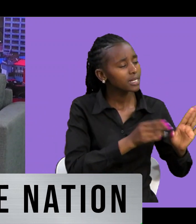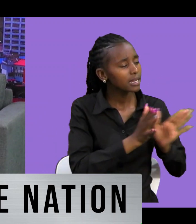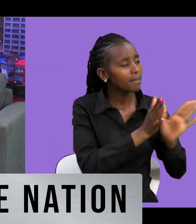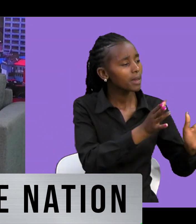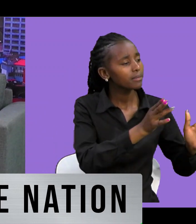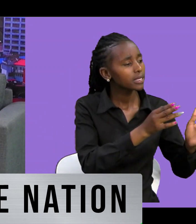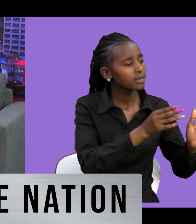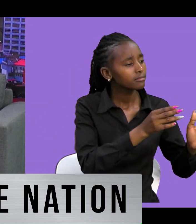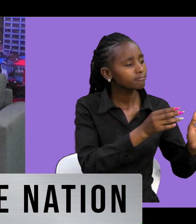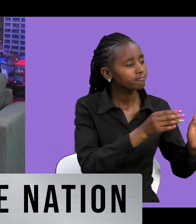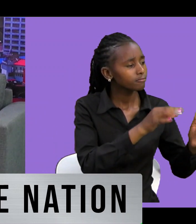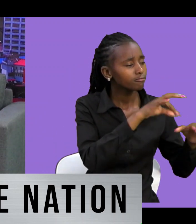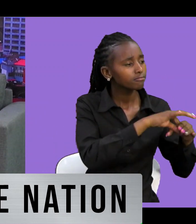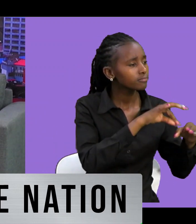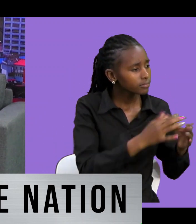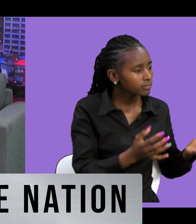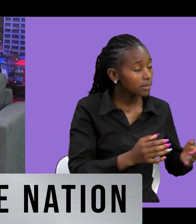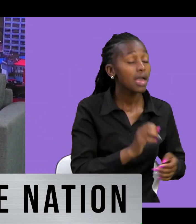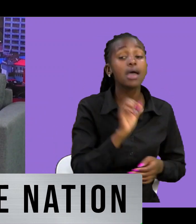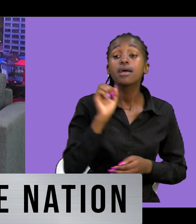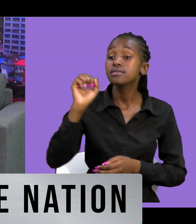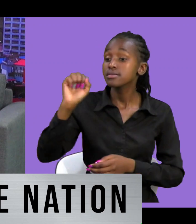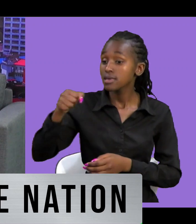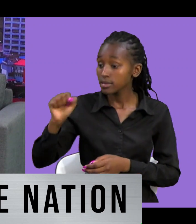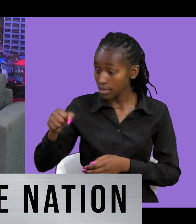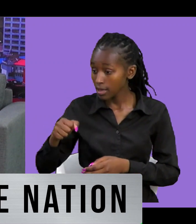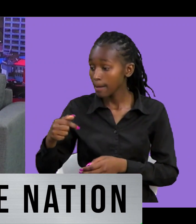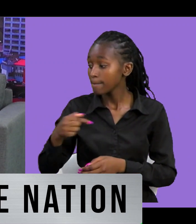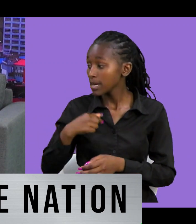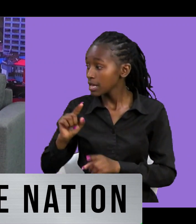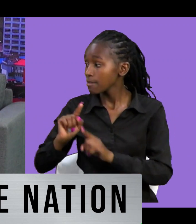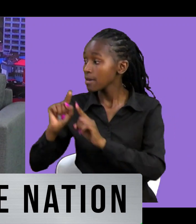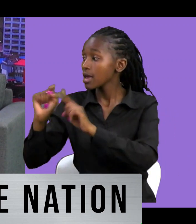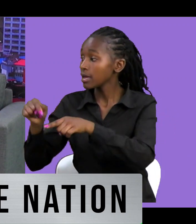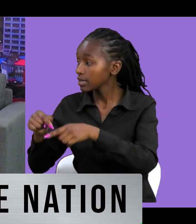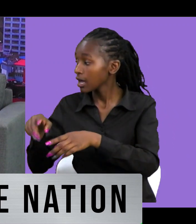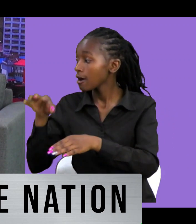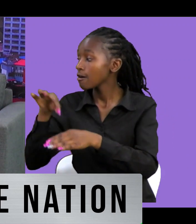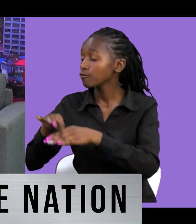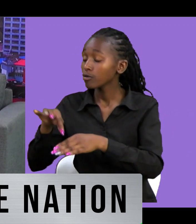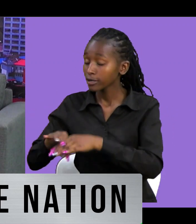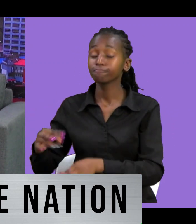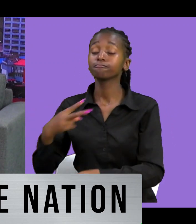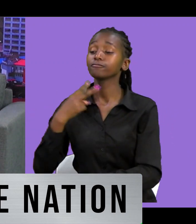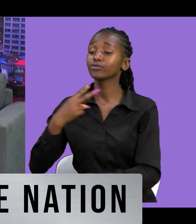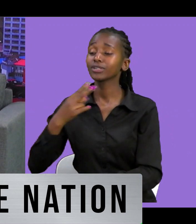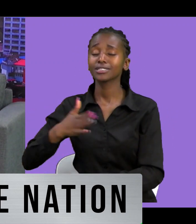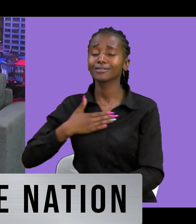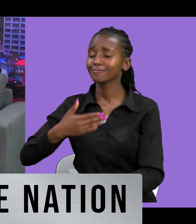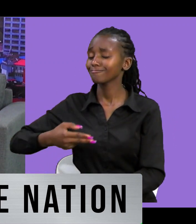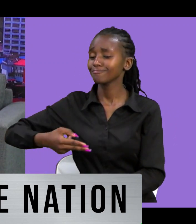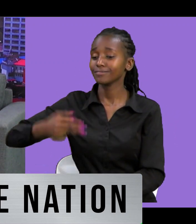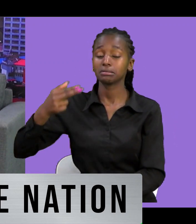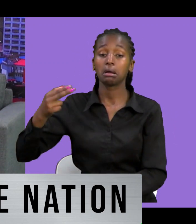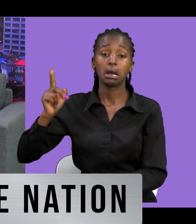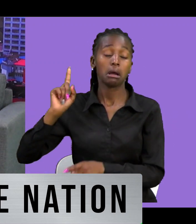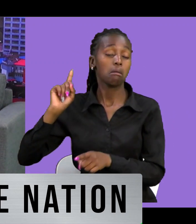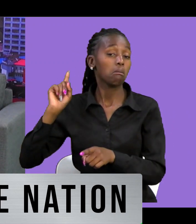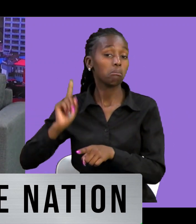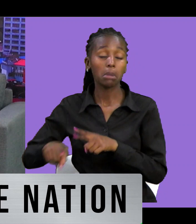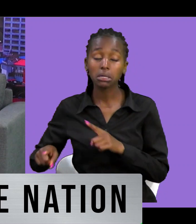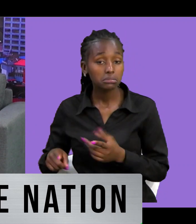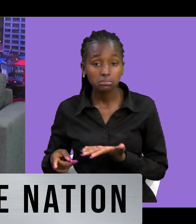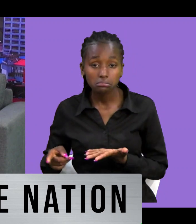Yes, various. I have attended, I've given out my views a lot, but... Did you